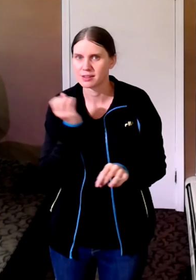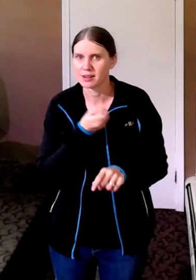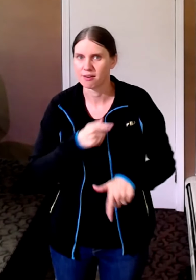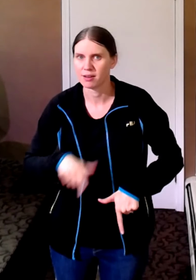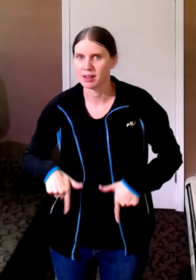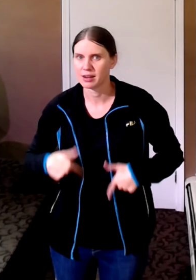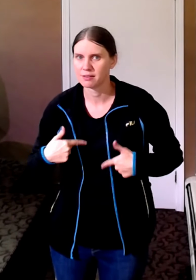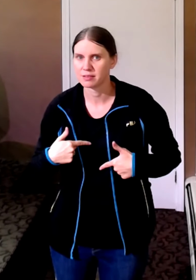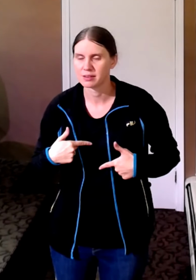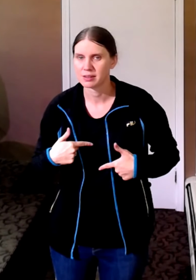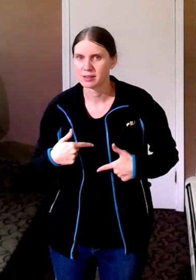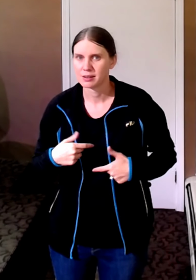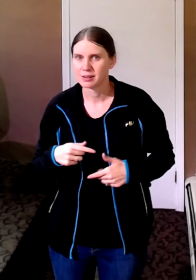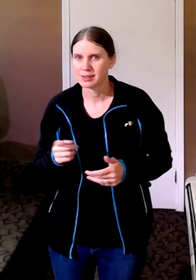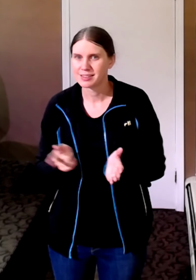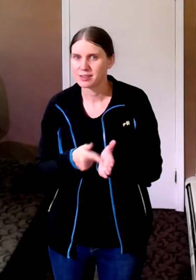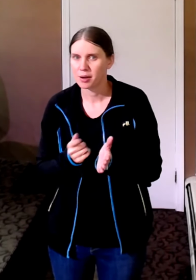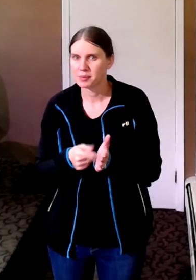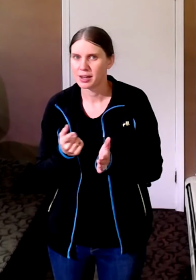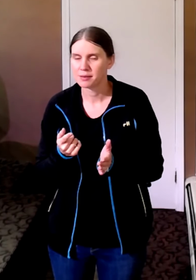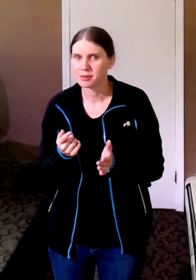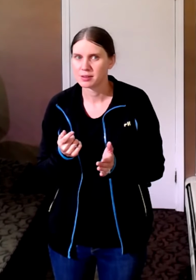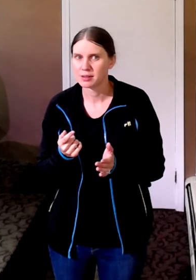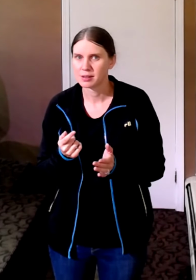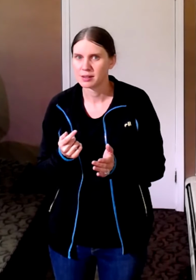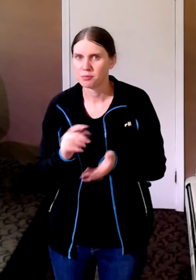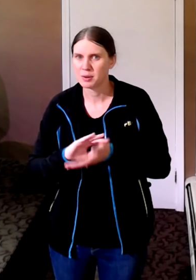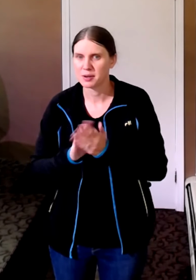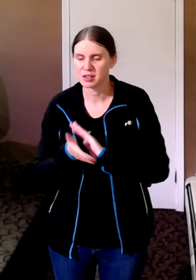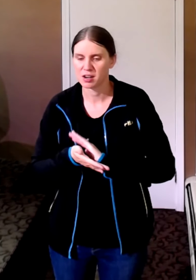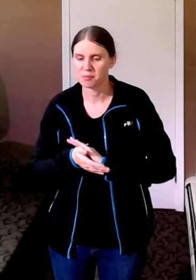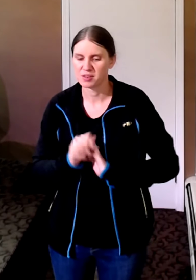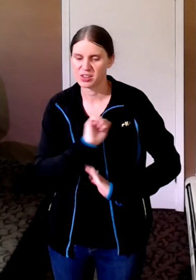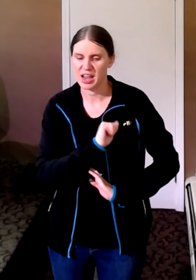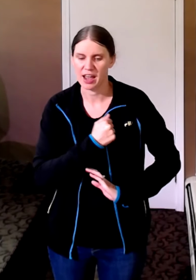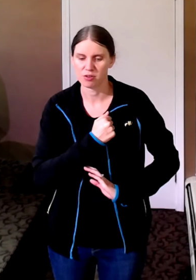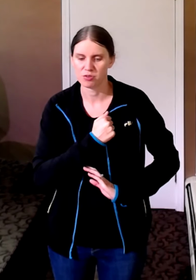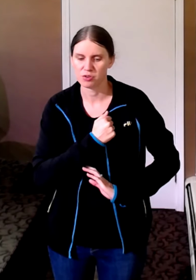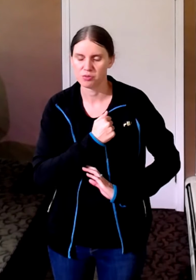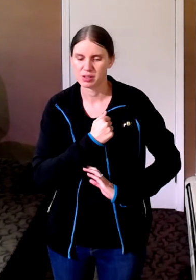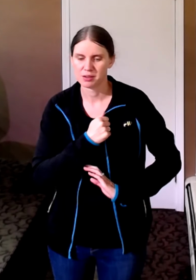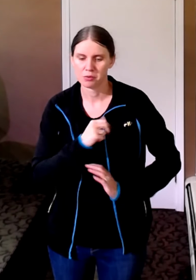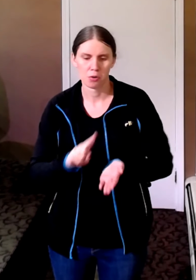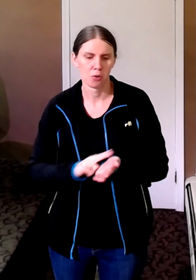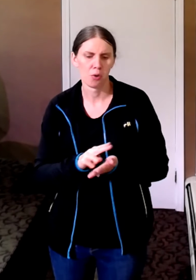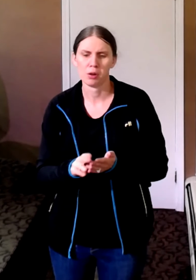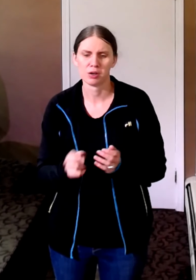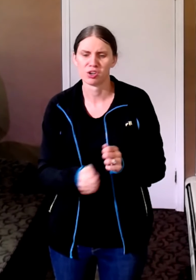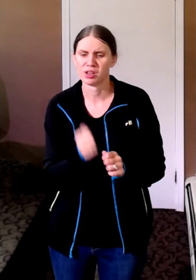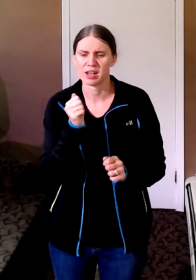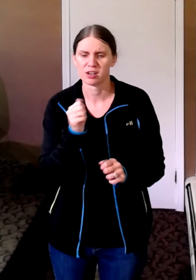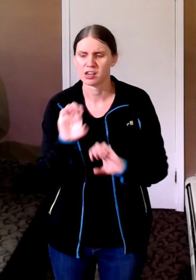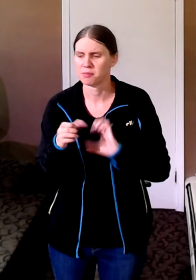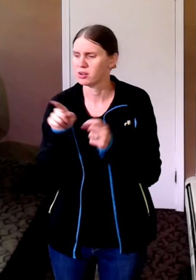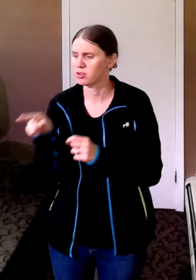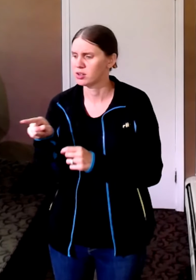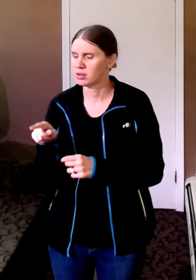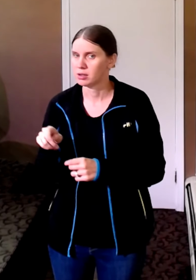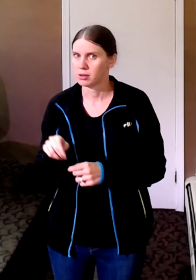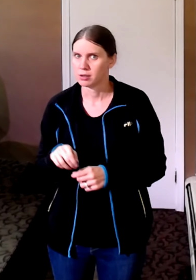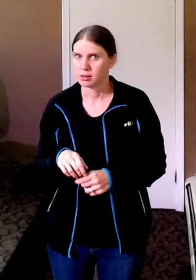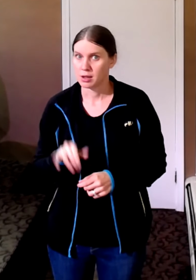lives, sometimes we get this holier-than-thou attitude. And there isn't anything that will drive people